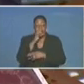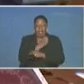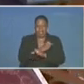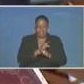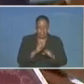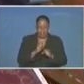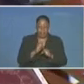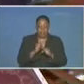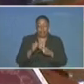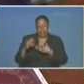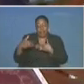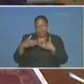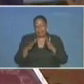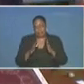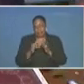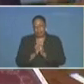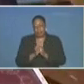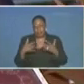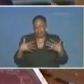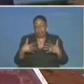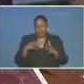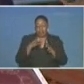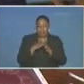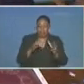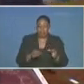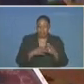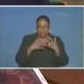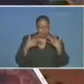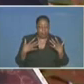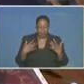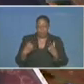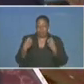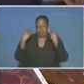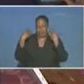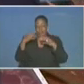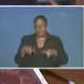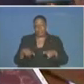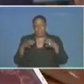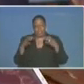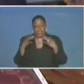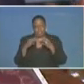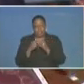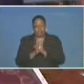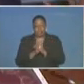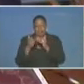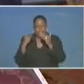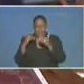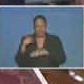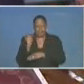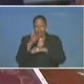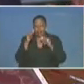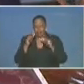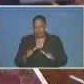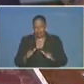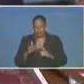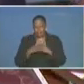neighborhoods. Crime and the fear of crime too often pervade daily life, undermining and limiting our ability